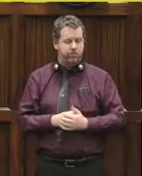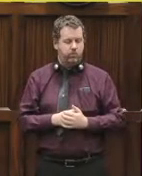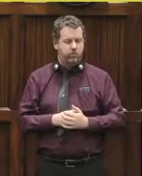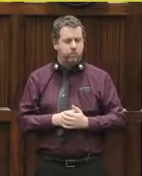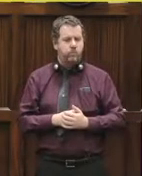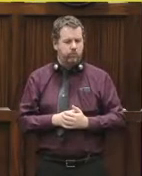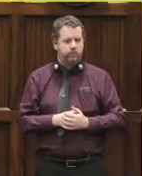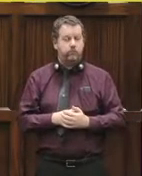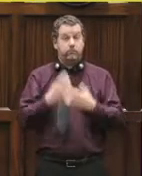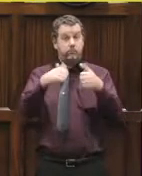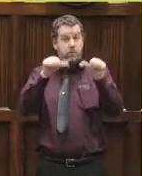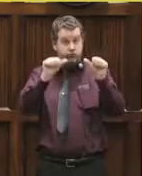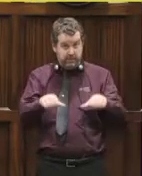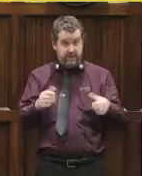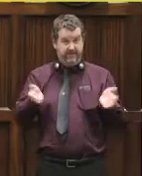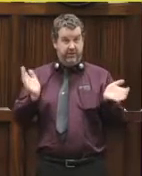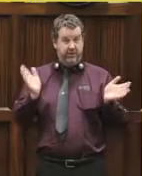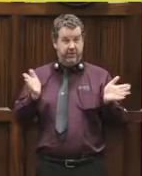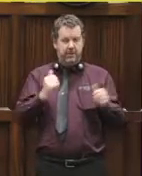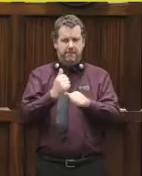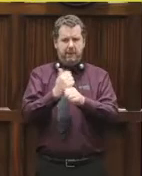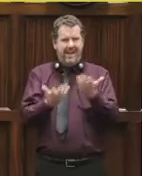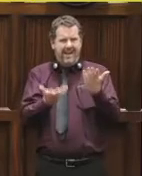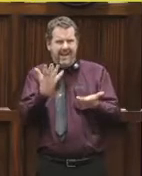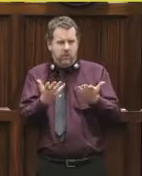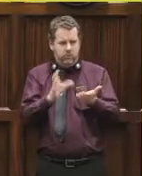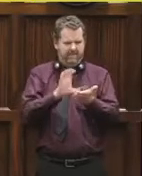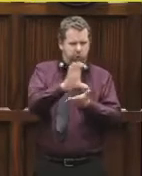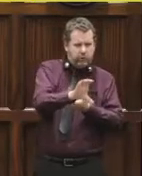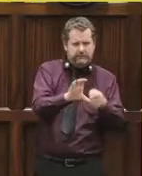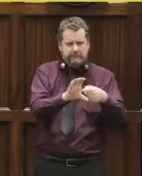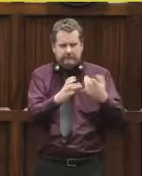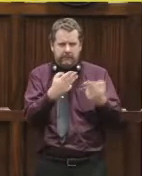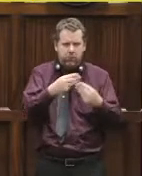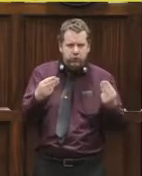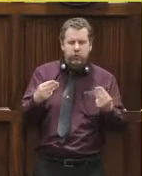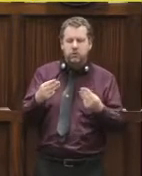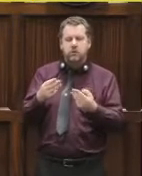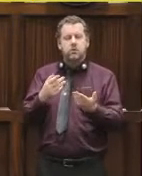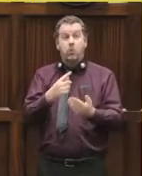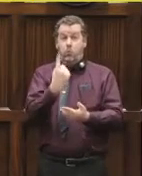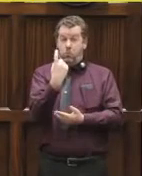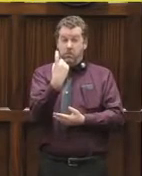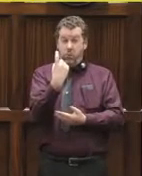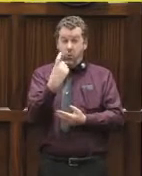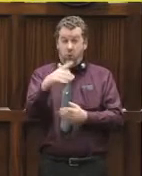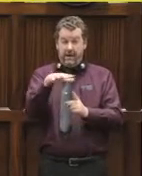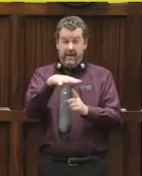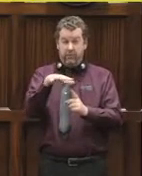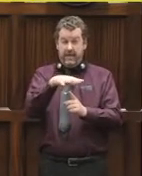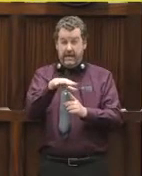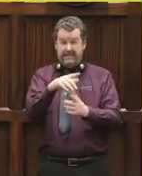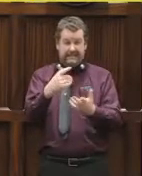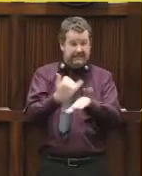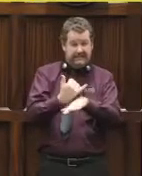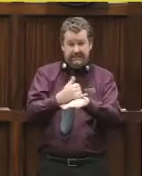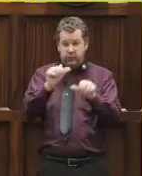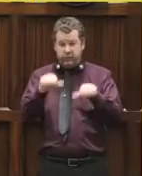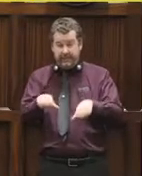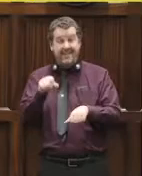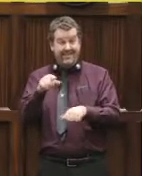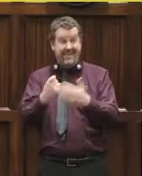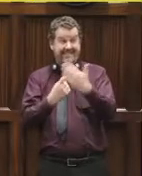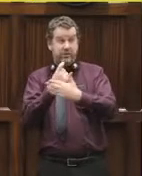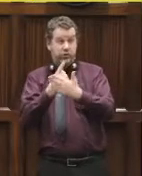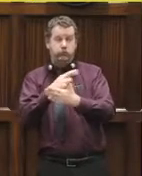As agreement has been reached on an approach to the funding, and this is the remaining issue outstanding, and as the issue is a very real one